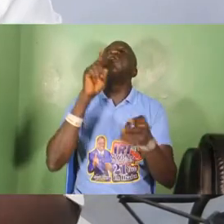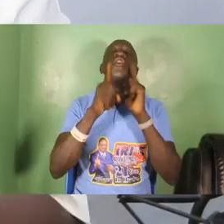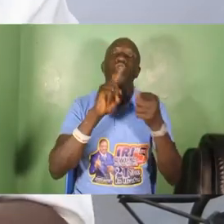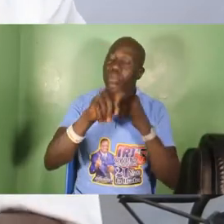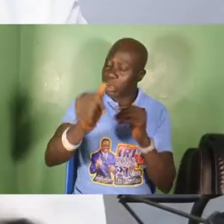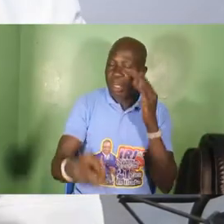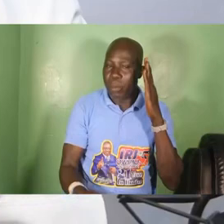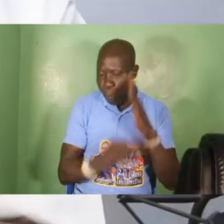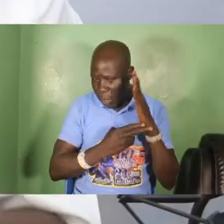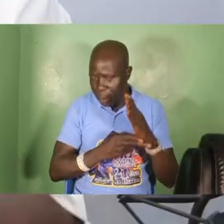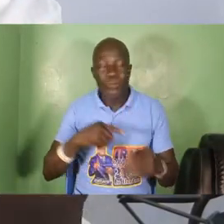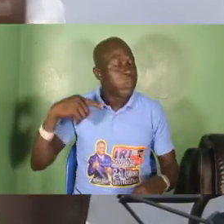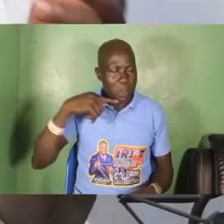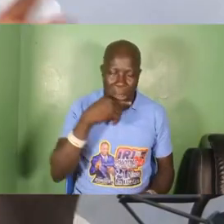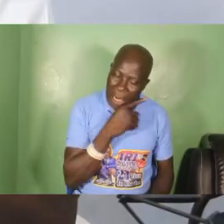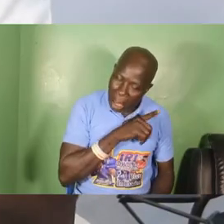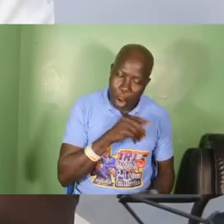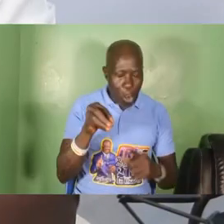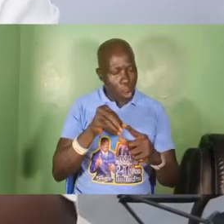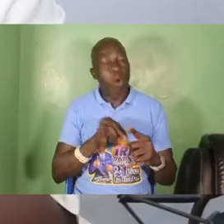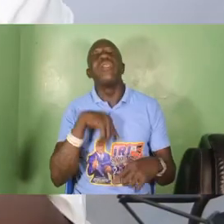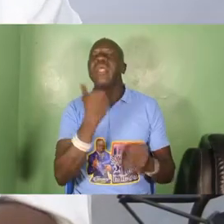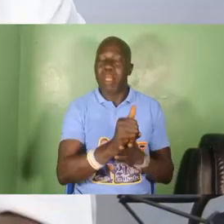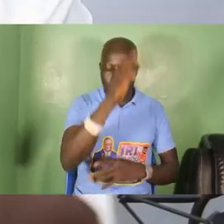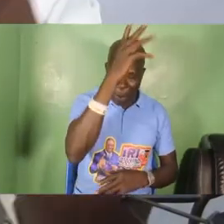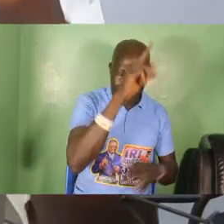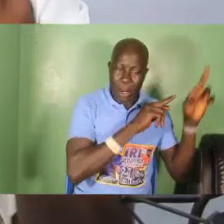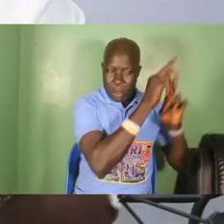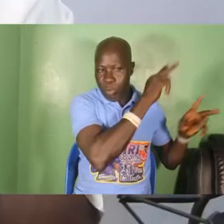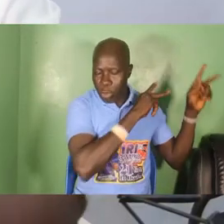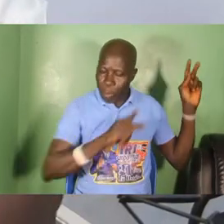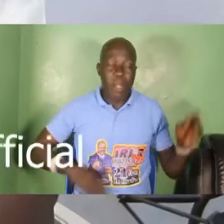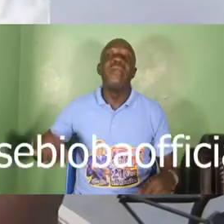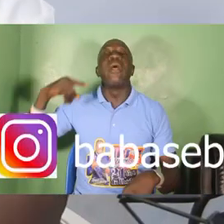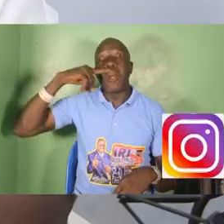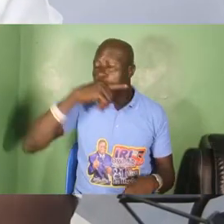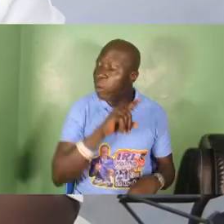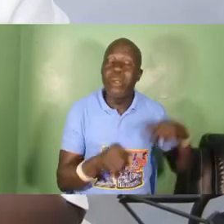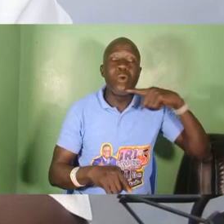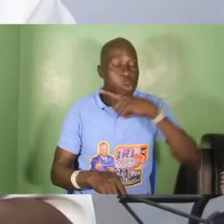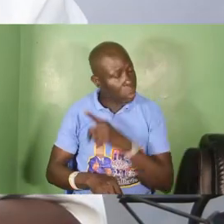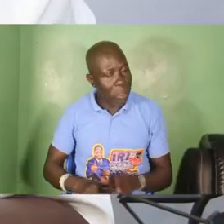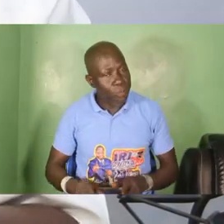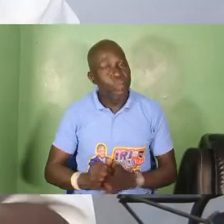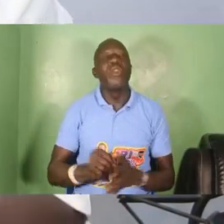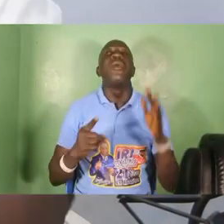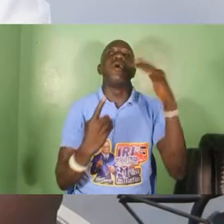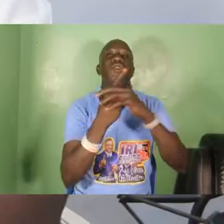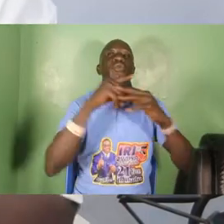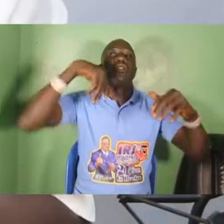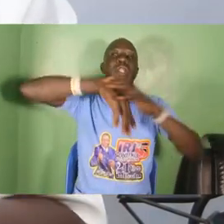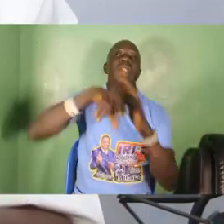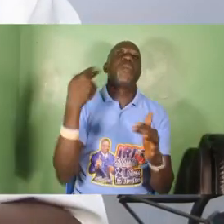o e ma down won le pe Babasebioba ni e ma down o be ni won their scammers and fraudsters they will be